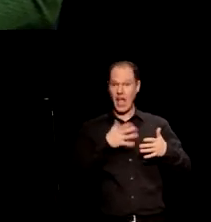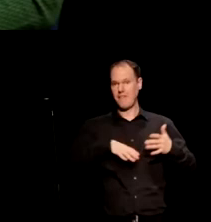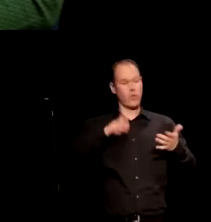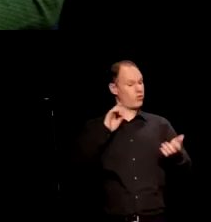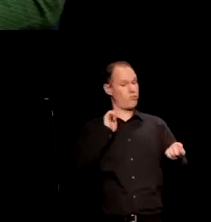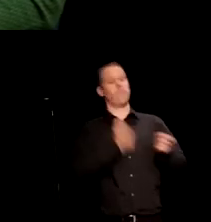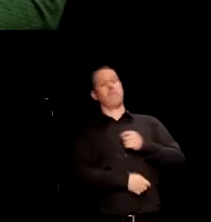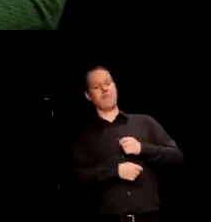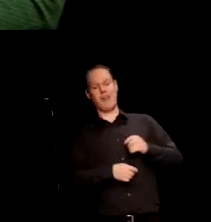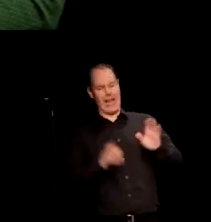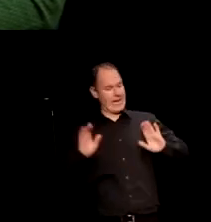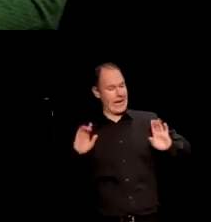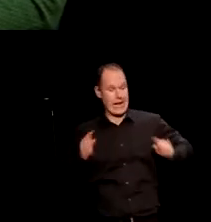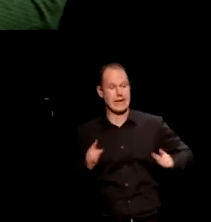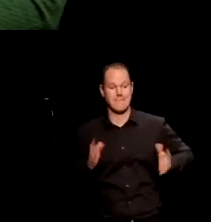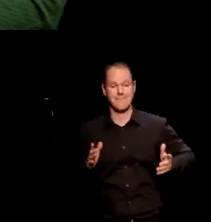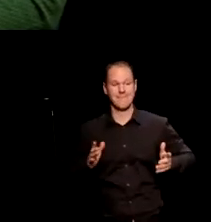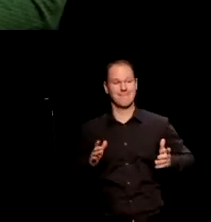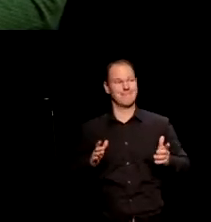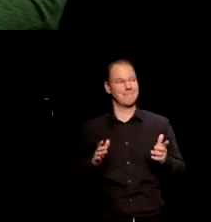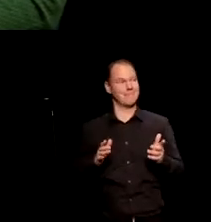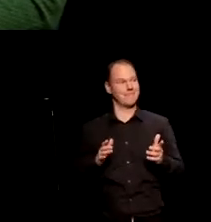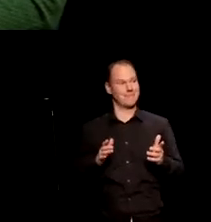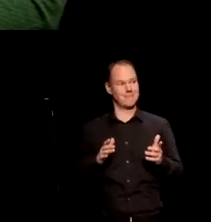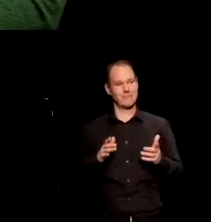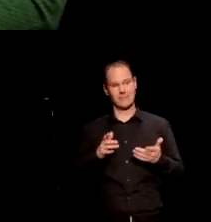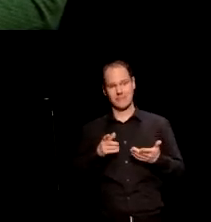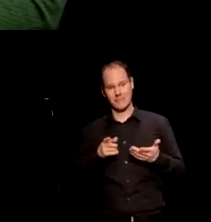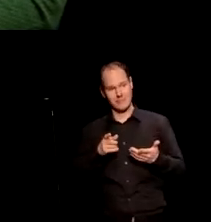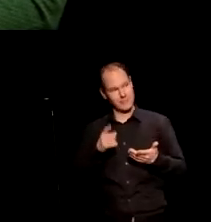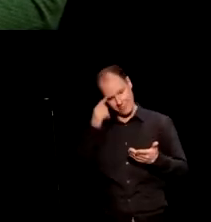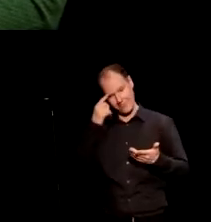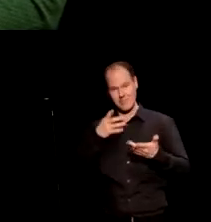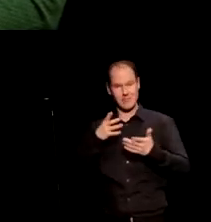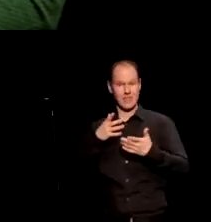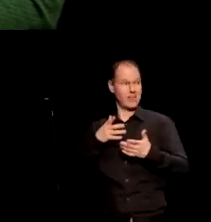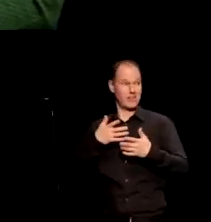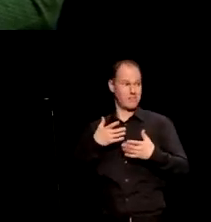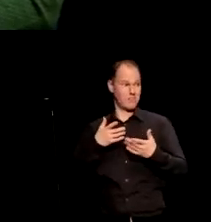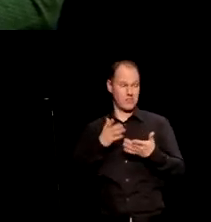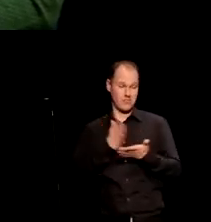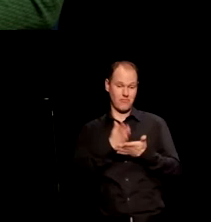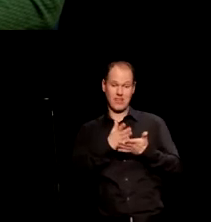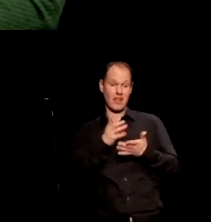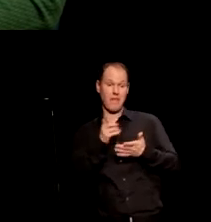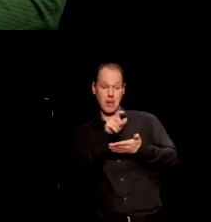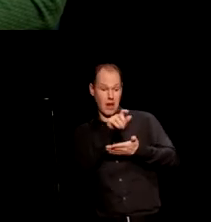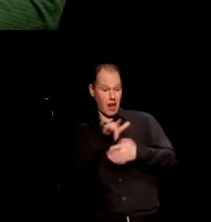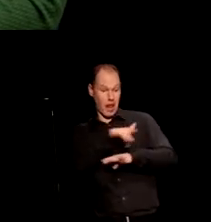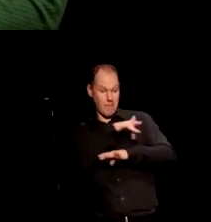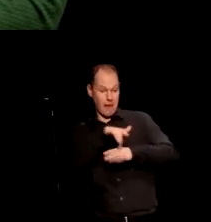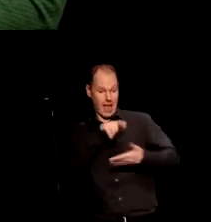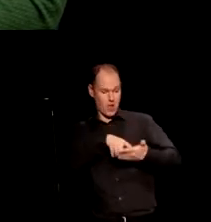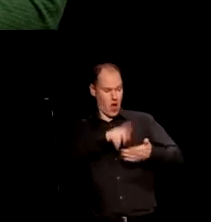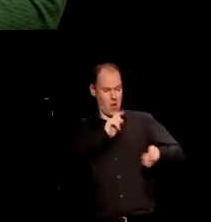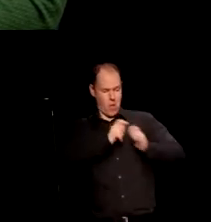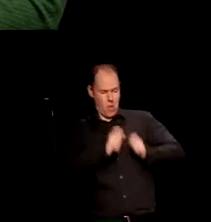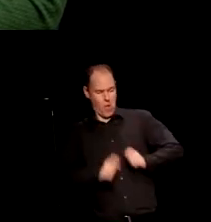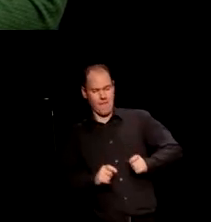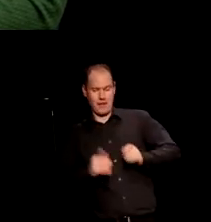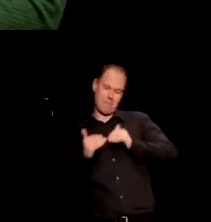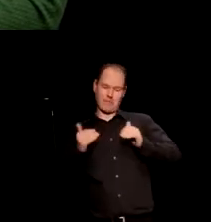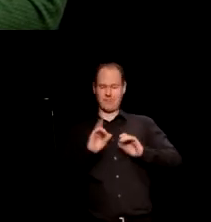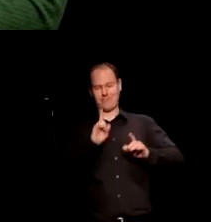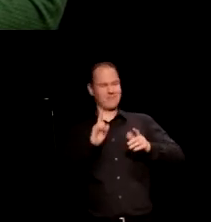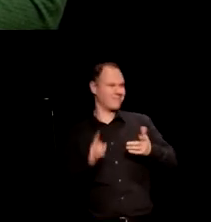what I did love some of your choices, the non-verbals. You placed it on top anyway. It's there in your eyes. It's just that's me. So we can